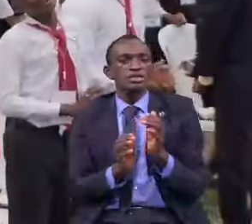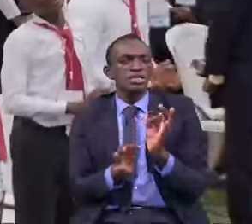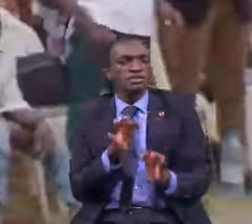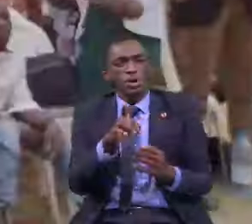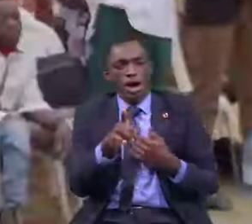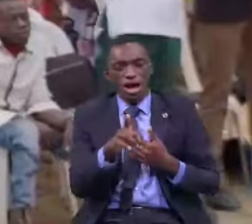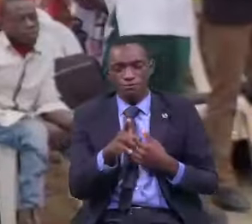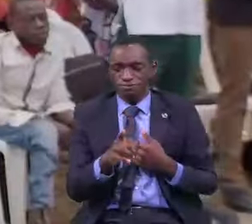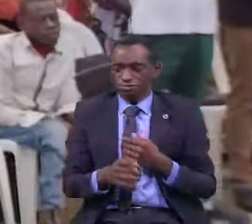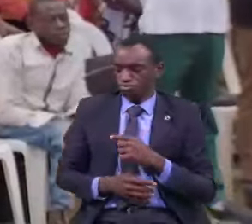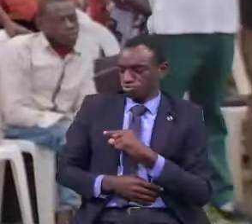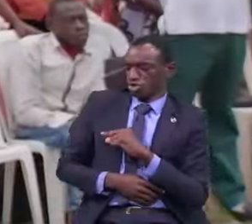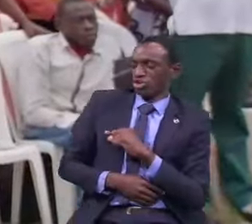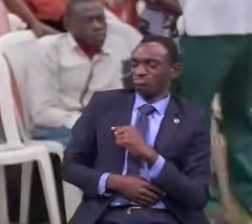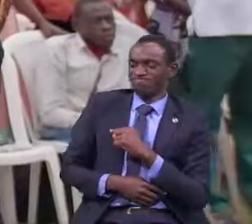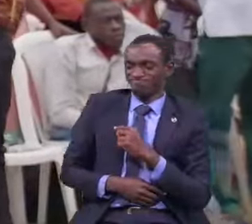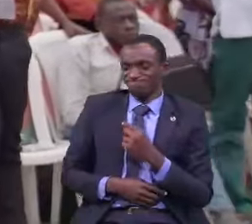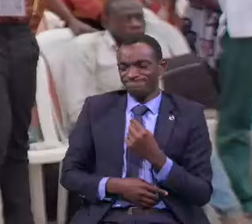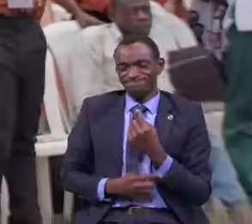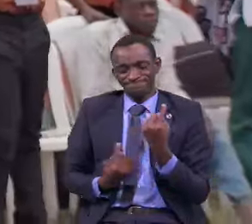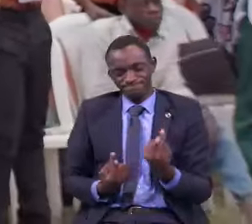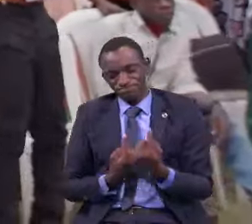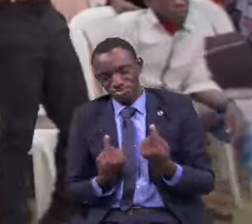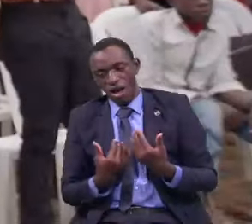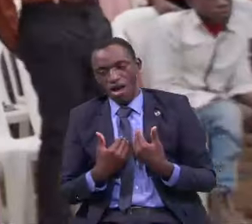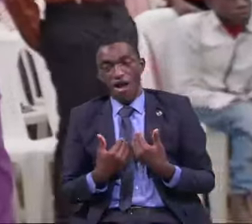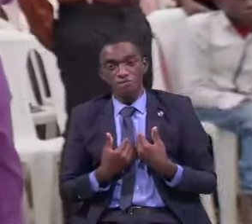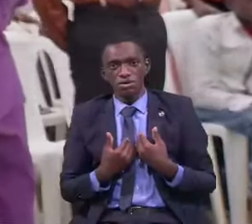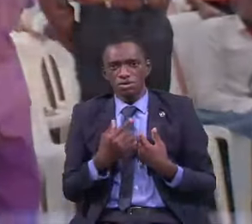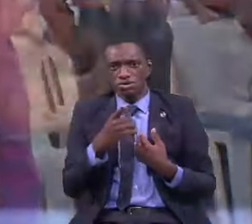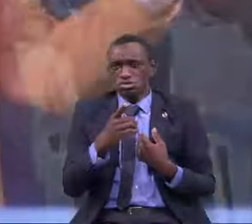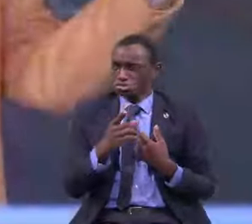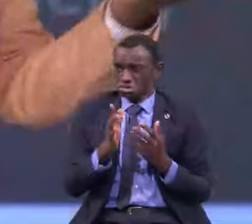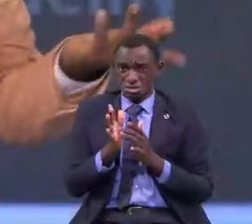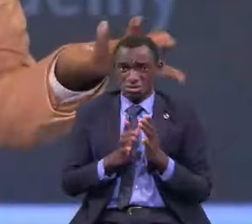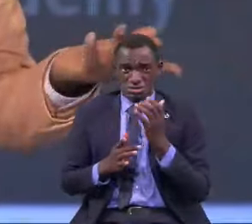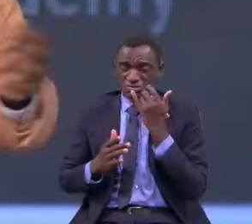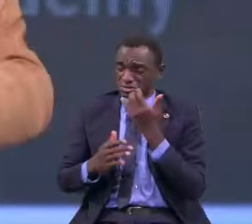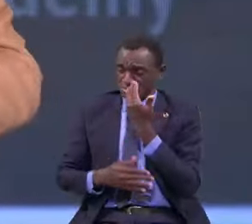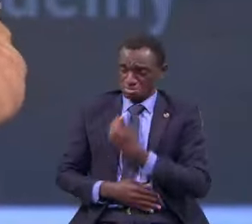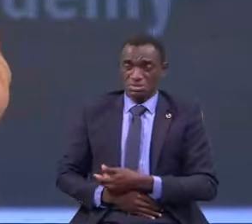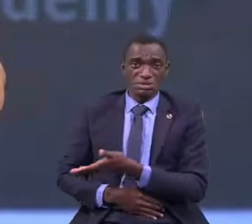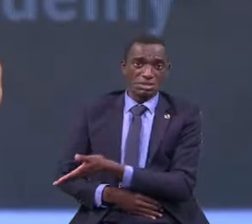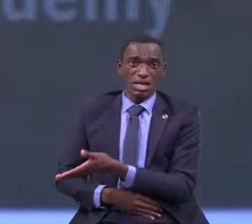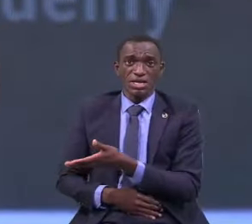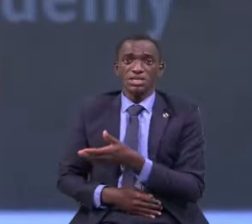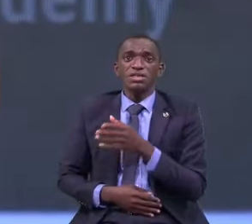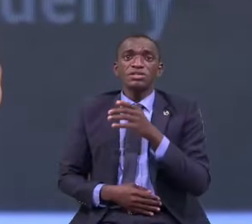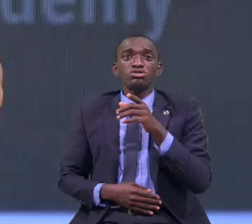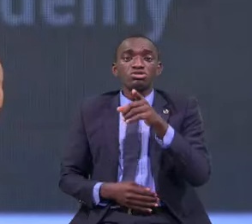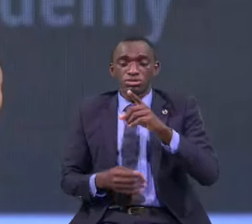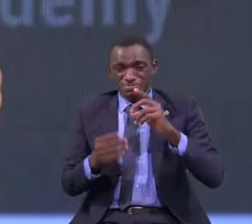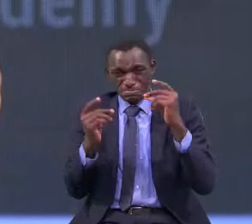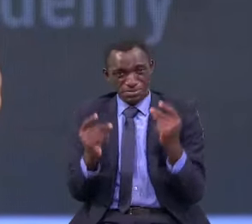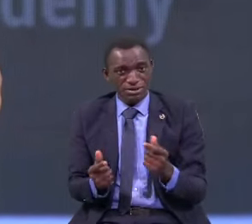it's by your side there. The moment you confess and forsake, He forgives you. Dieu est là près de vous. Si